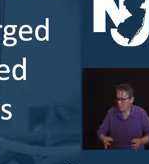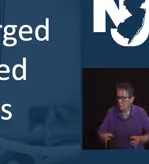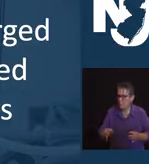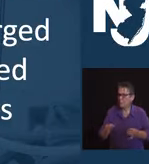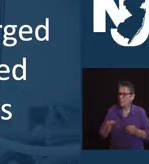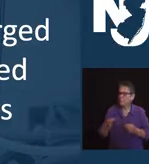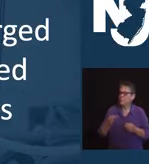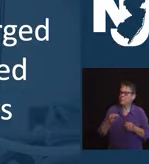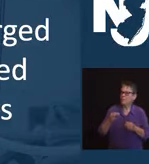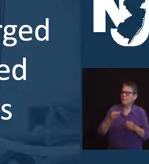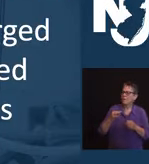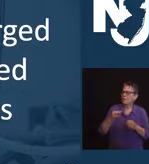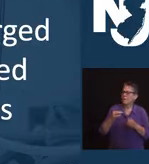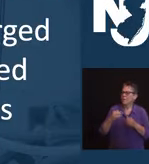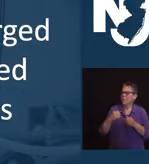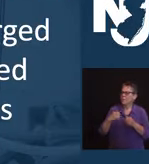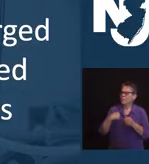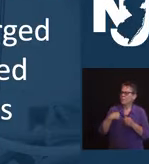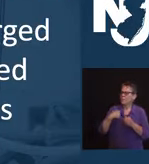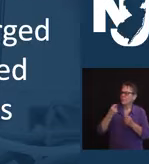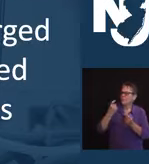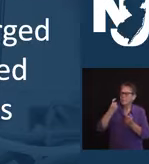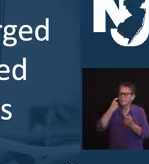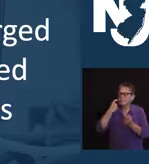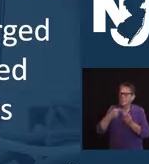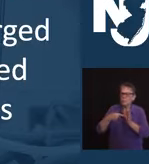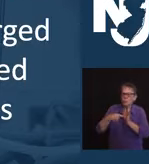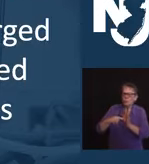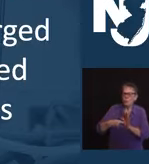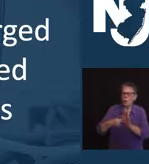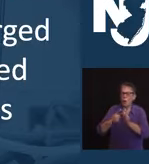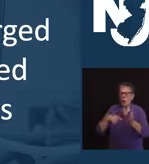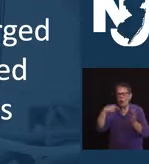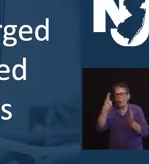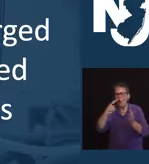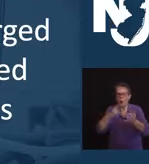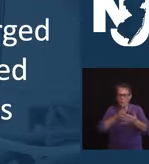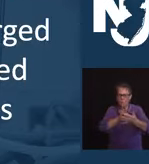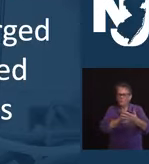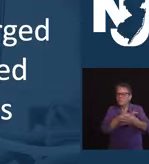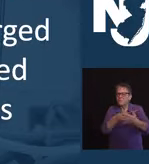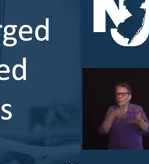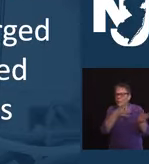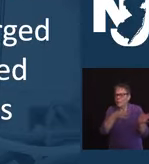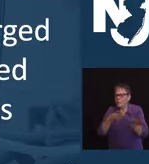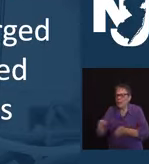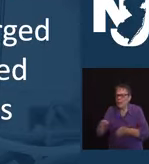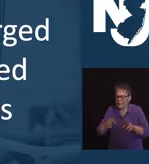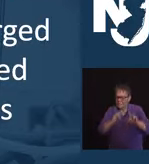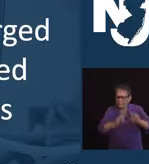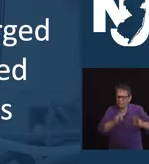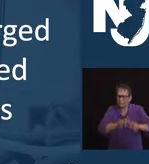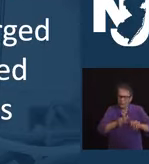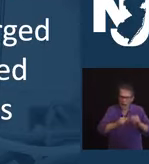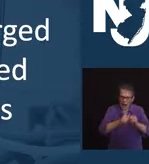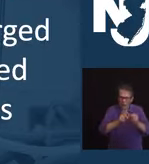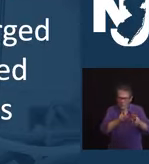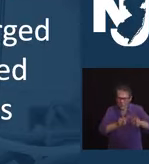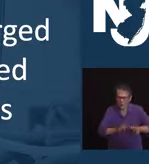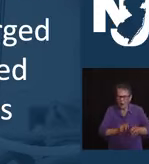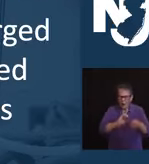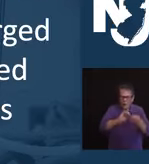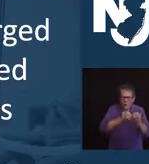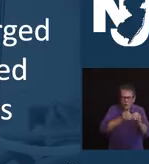want to spend a couple of minutes, Mahan and Judy, just sort of looking at what the models are telling us, particularly over the next couple of months, where you've got